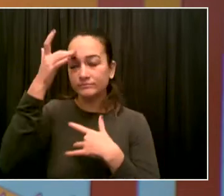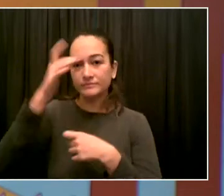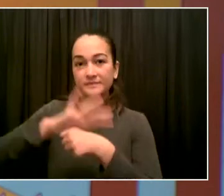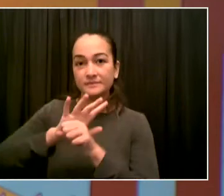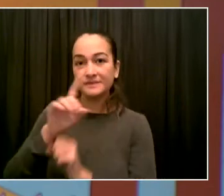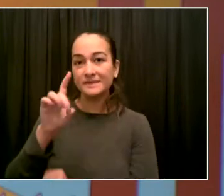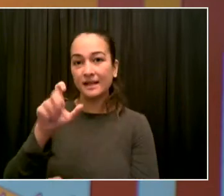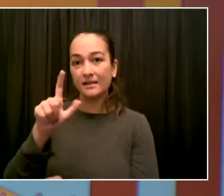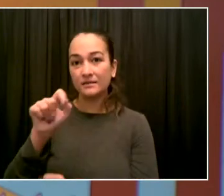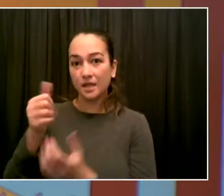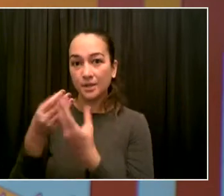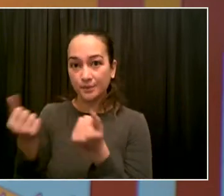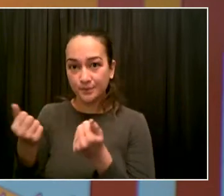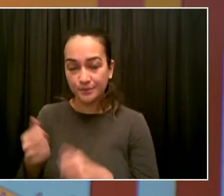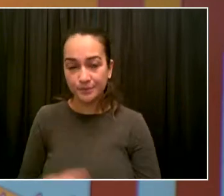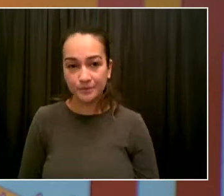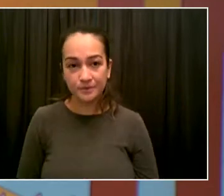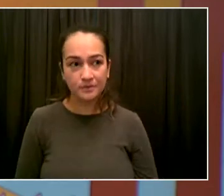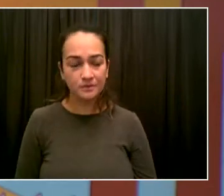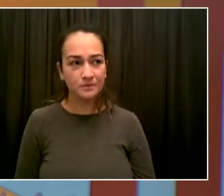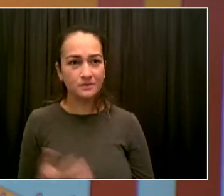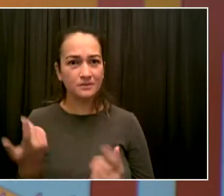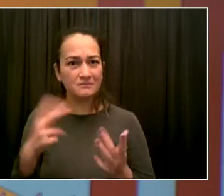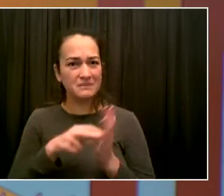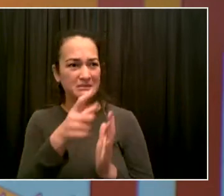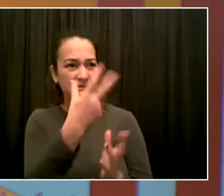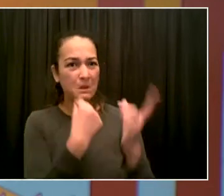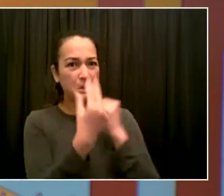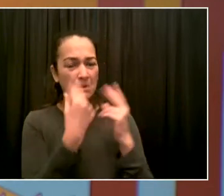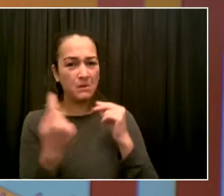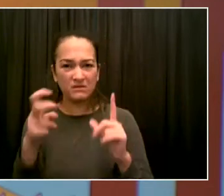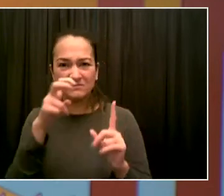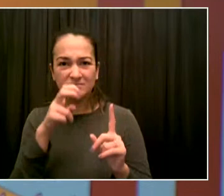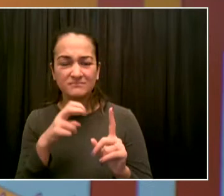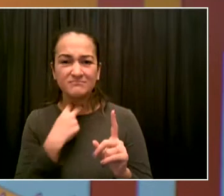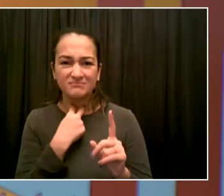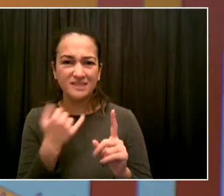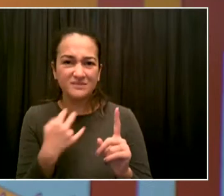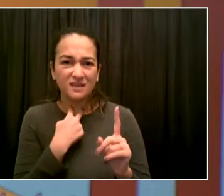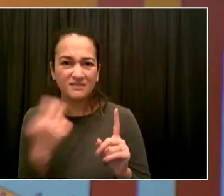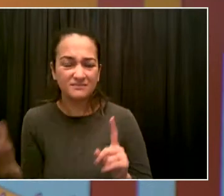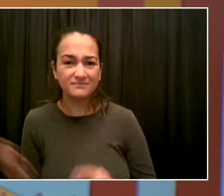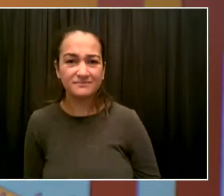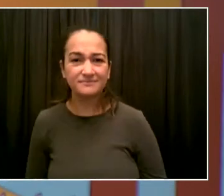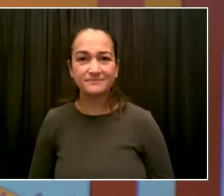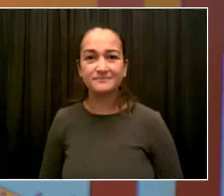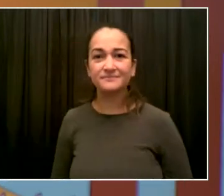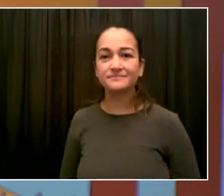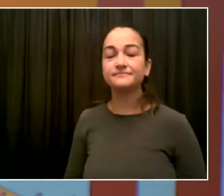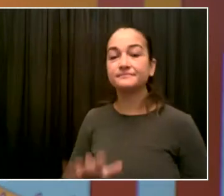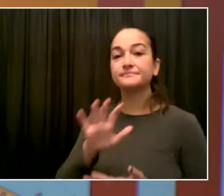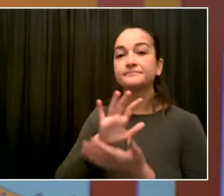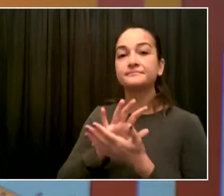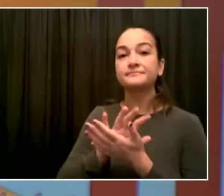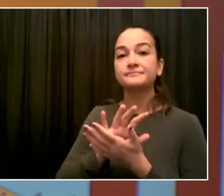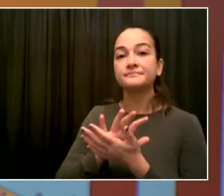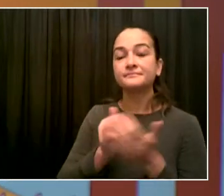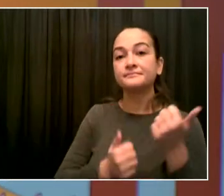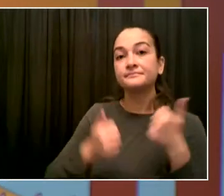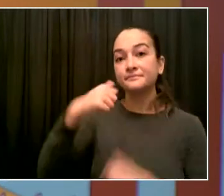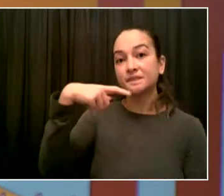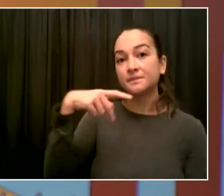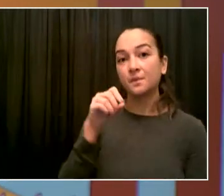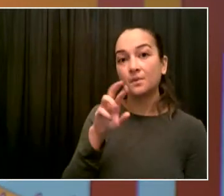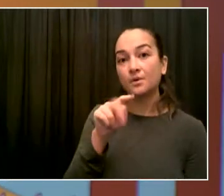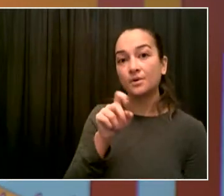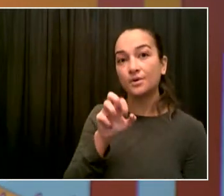our kids need to be in school. That's why there is not a broad remote option in place. But when an entire school